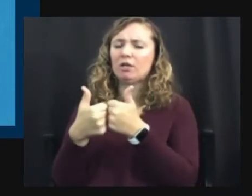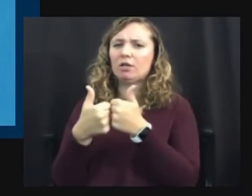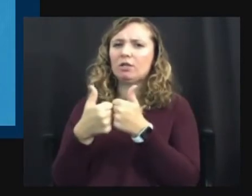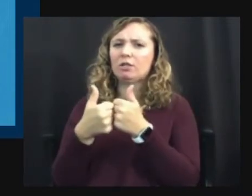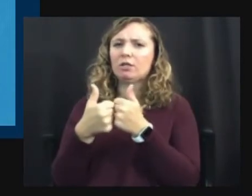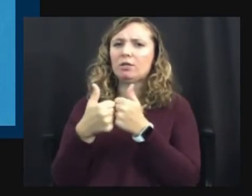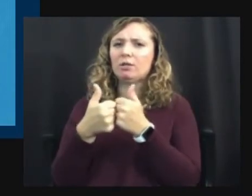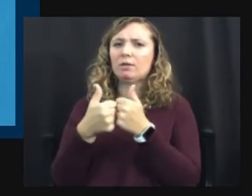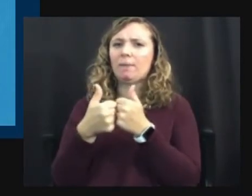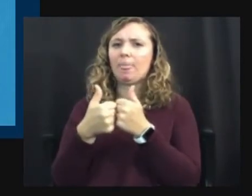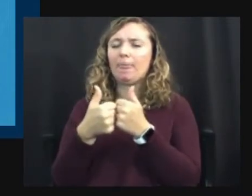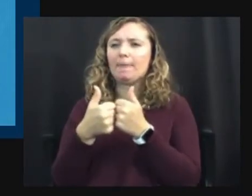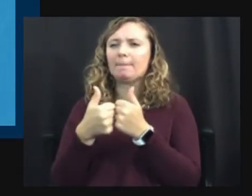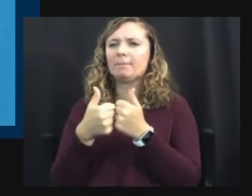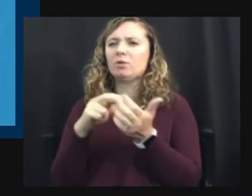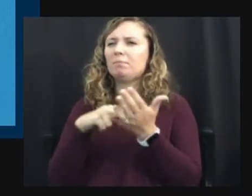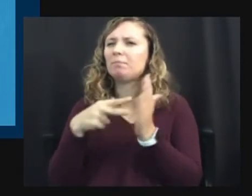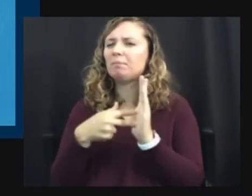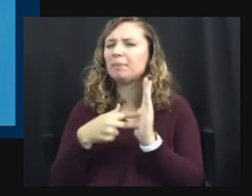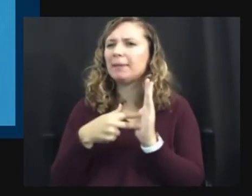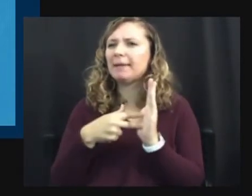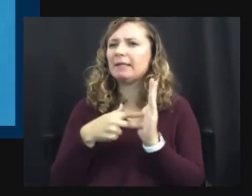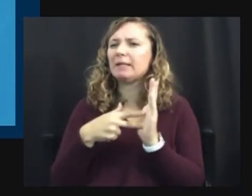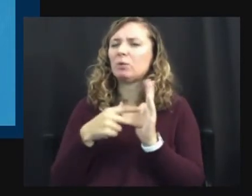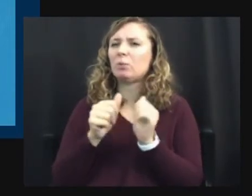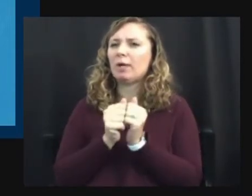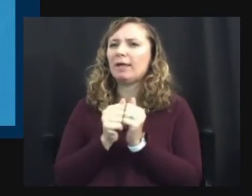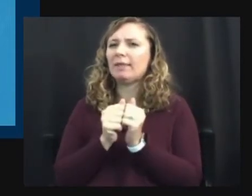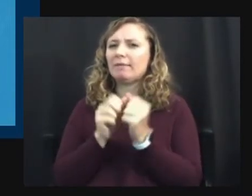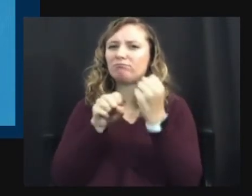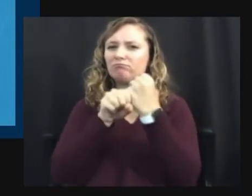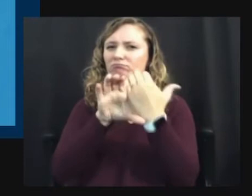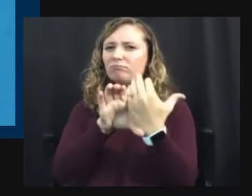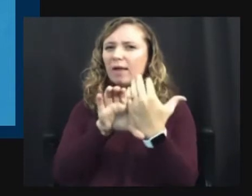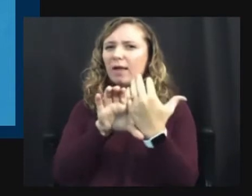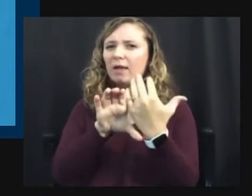video difficulty? Yeah, I think that